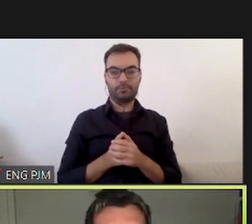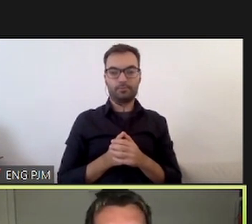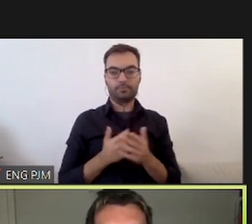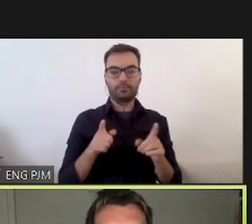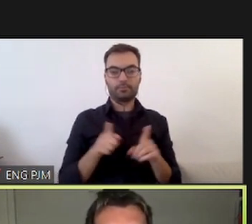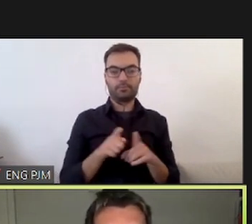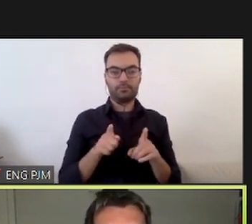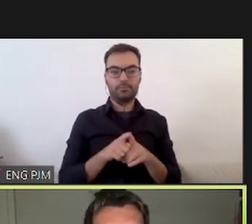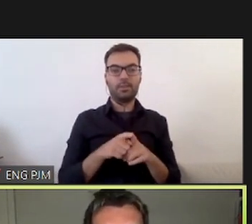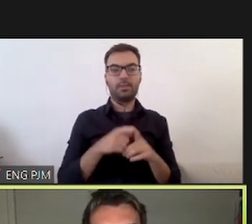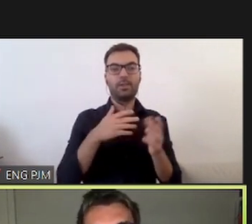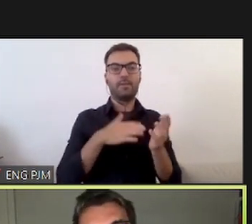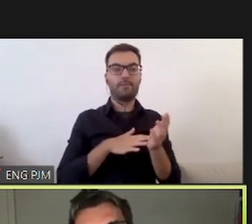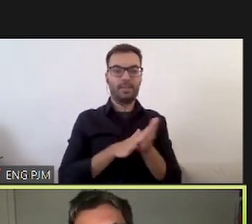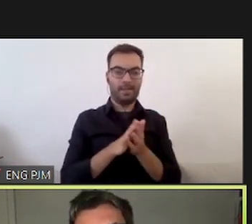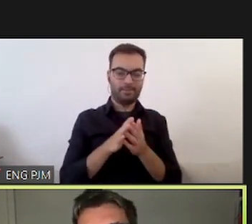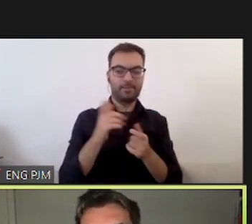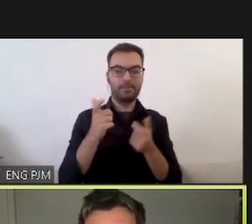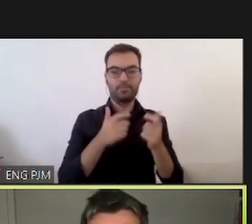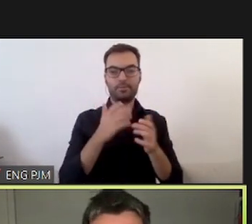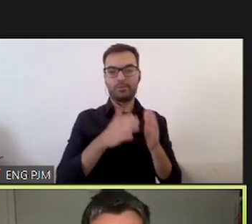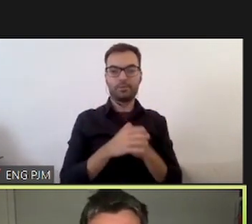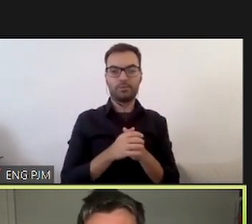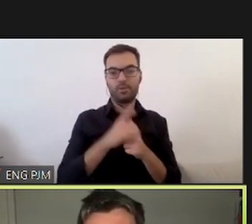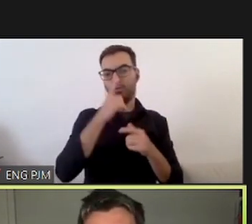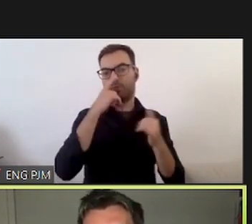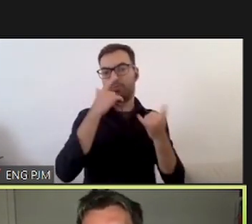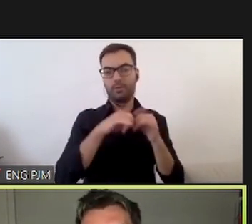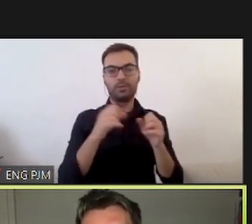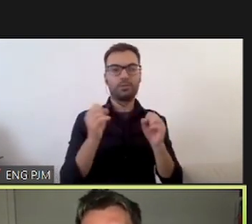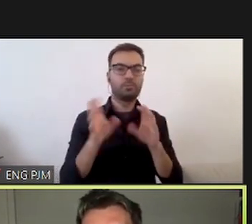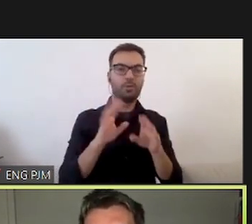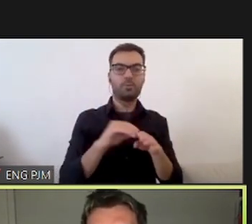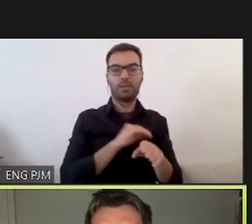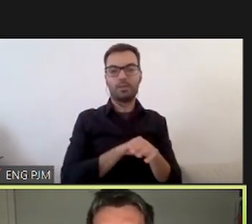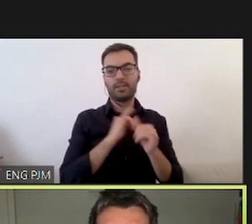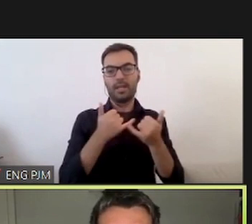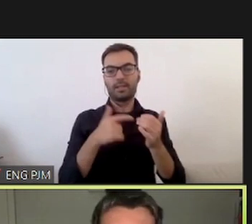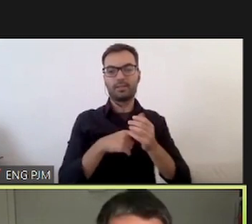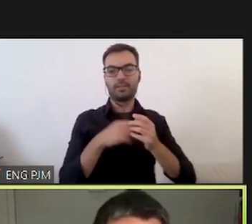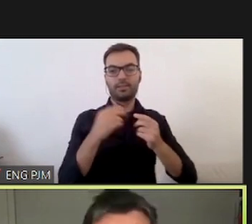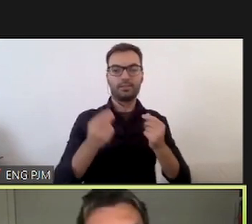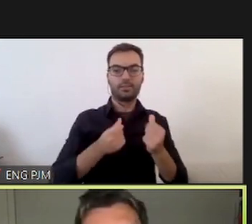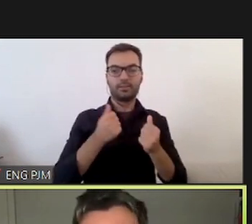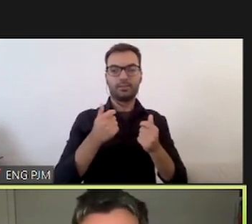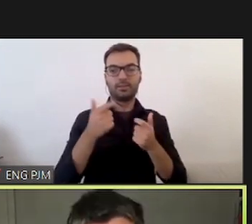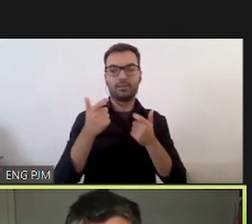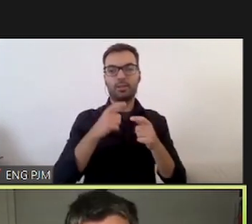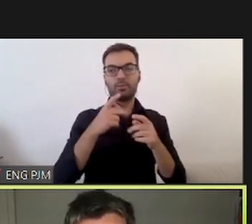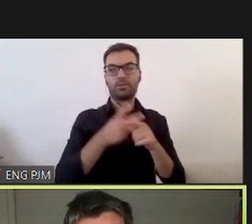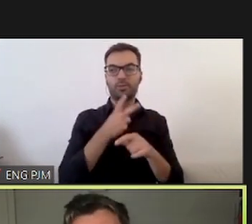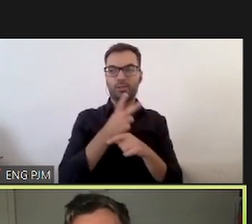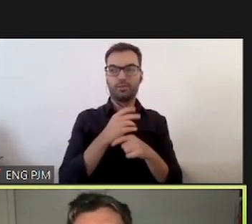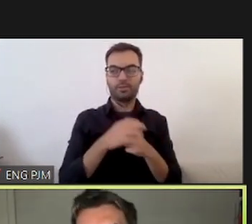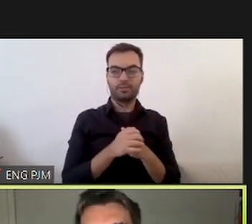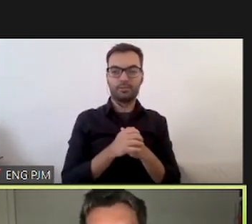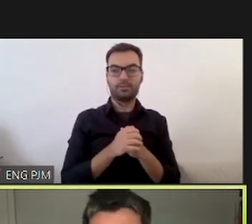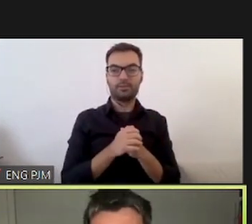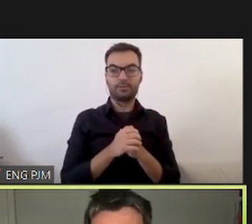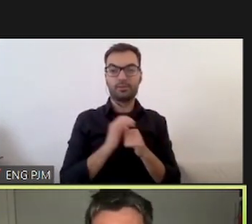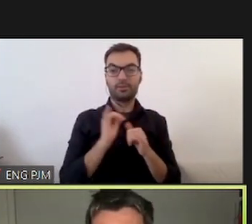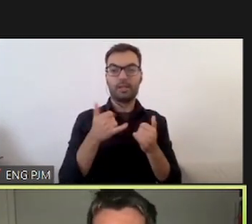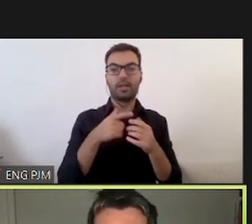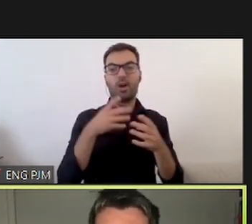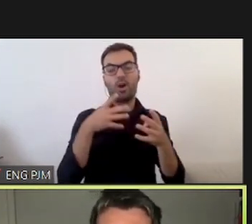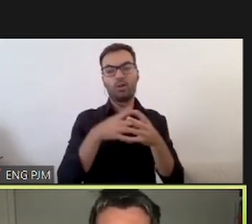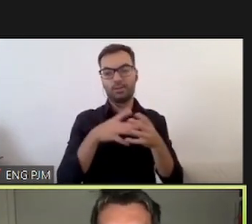also a draft version of that. There's a totally new approach how to do the accessibility audit, and how to